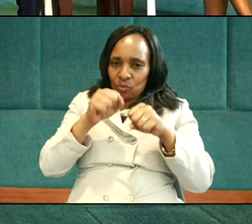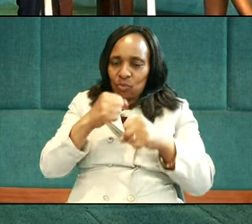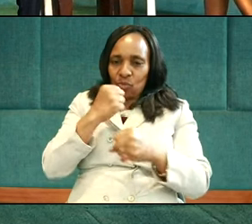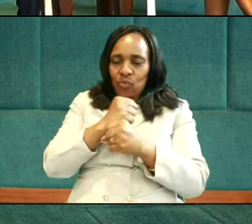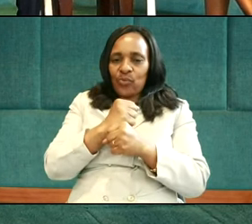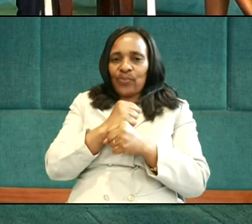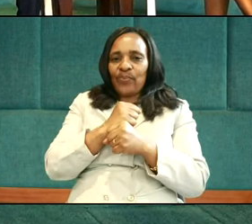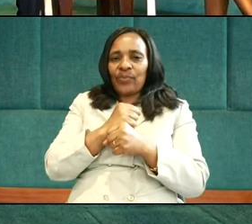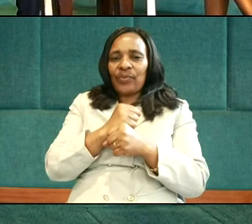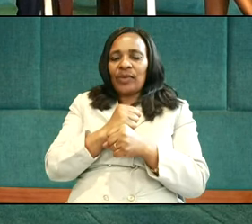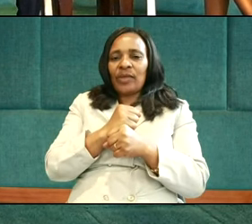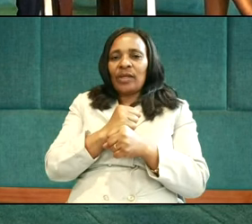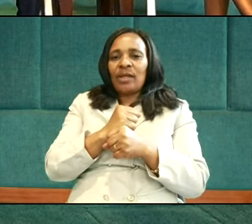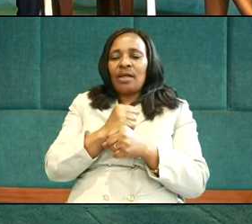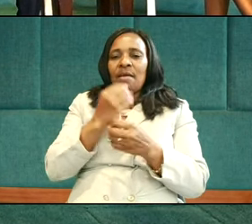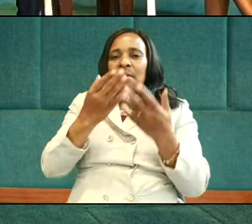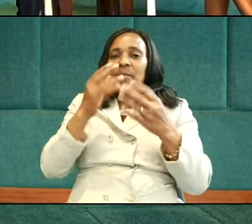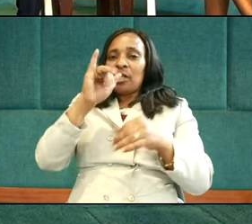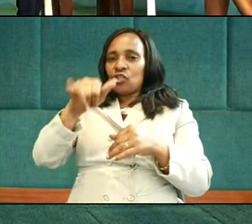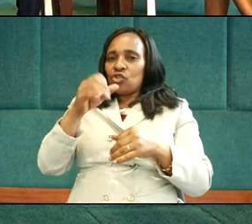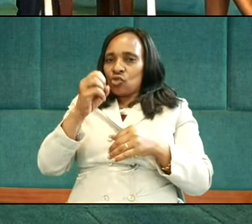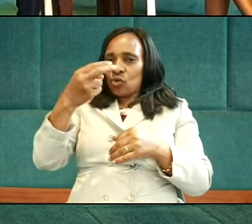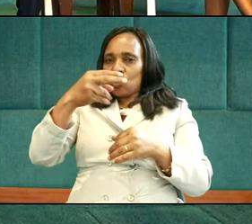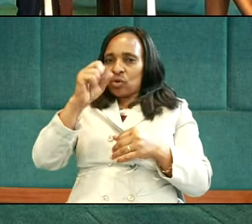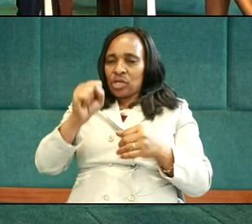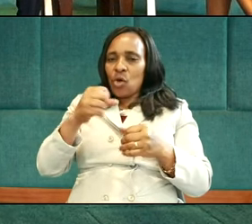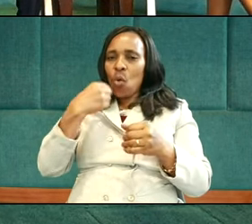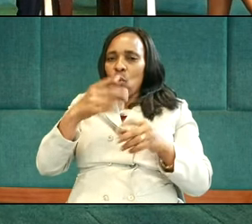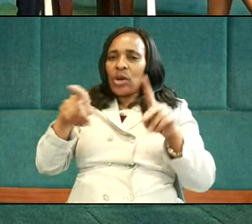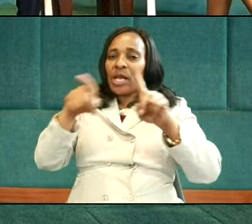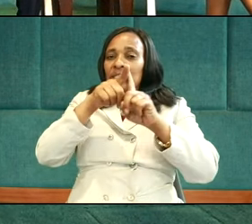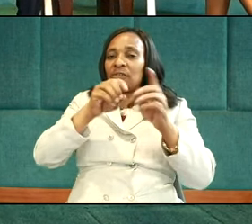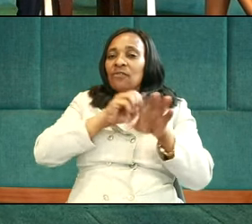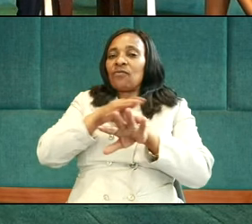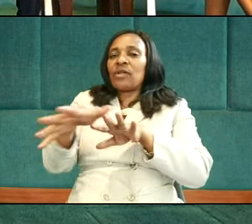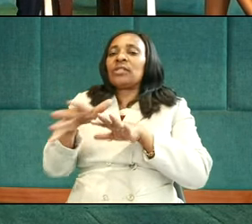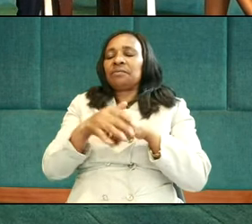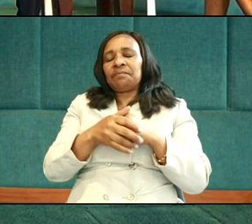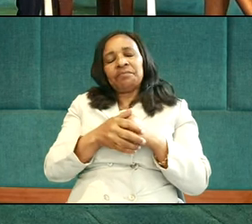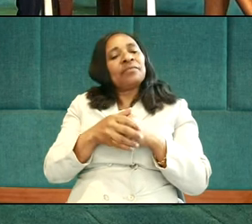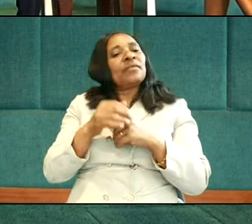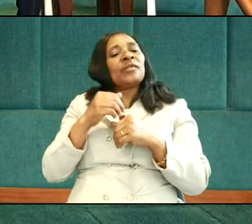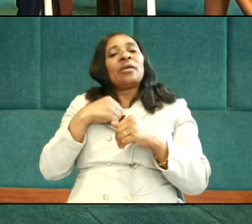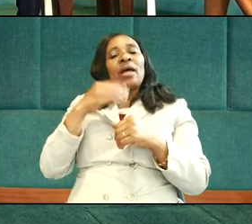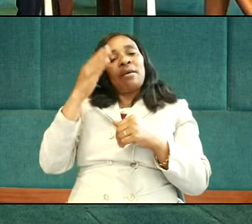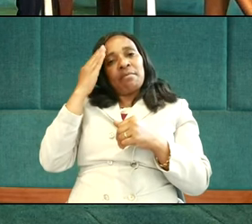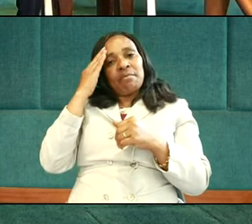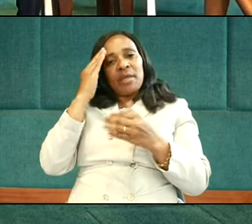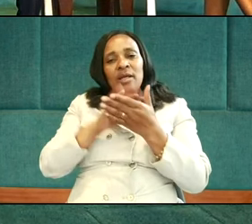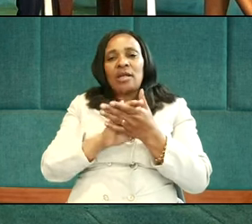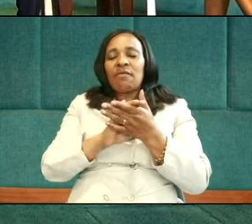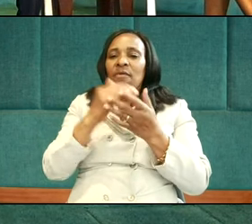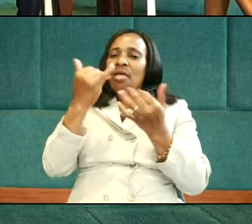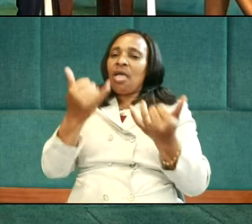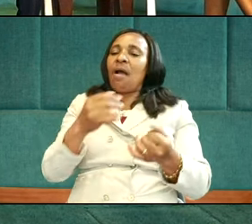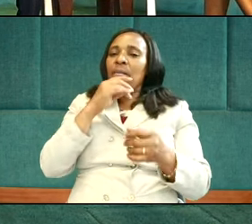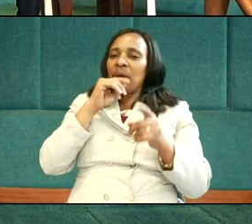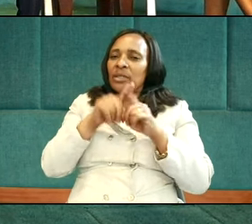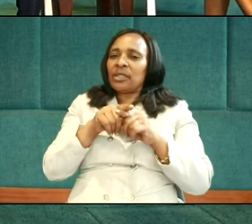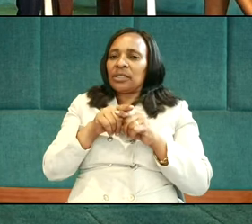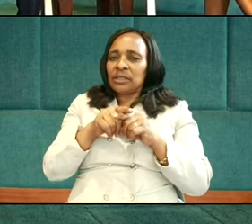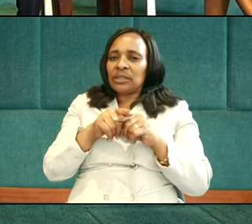Yeah. Right, and John, maybe you can tell us, who can you negatively influence? I believe if you have younger brothers,